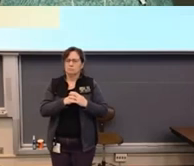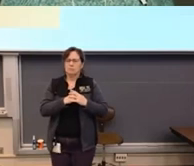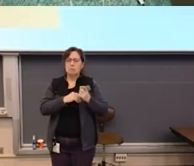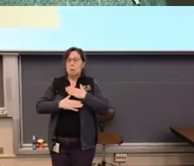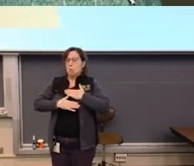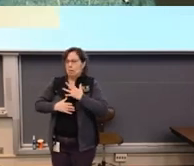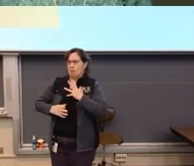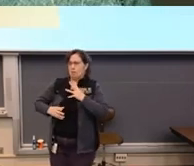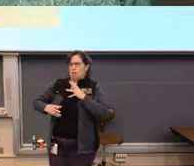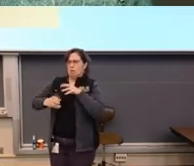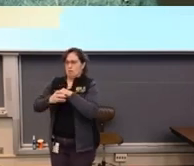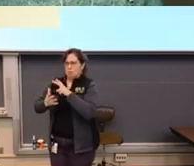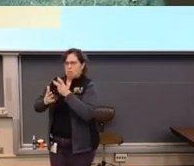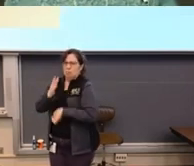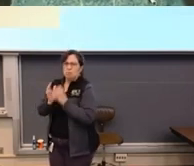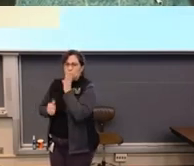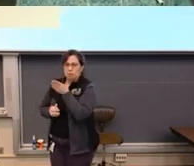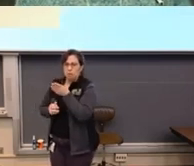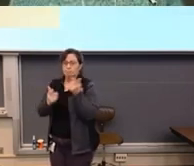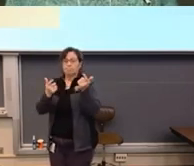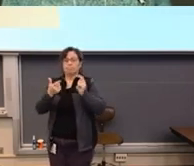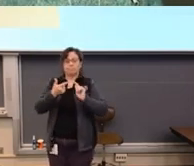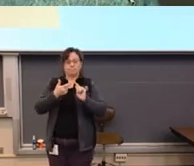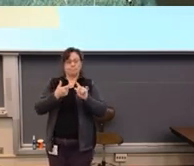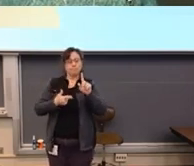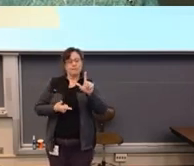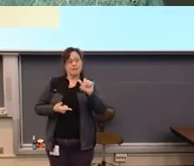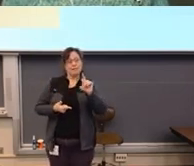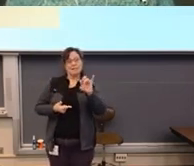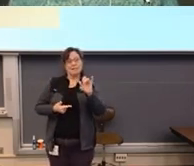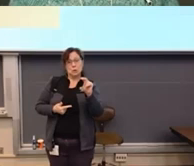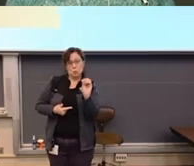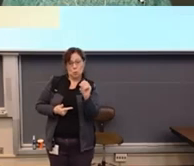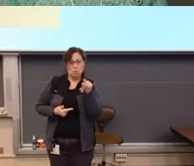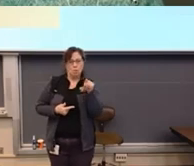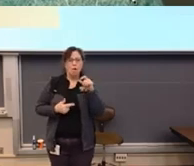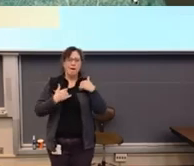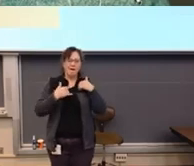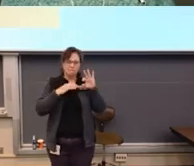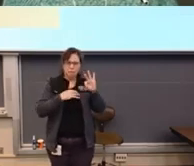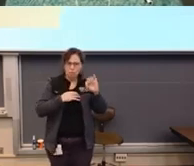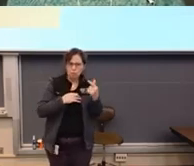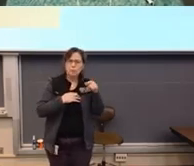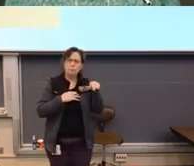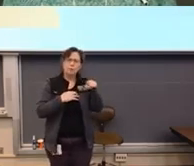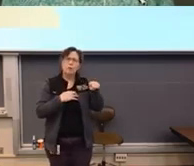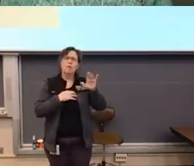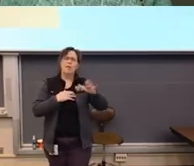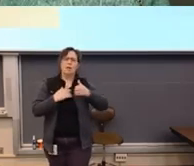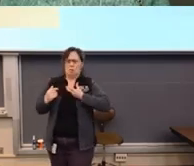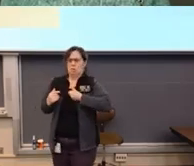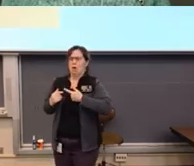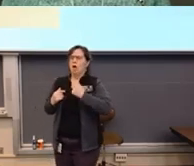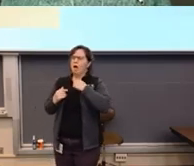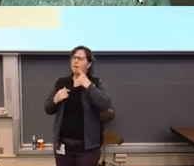to go all in. And in Latinos, there was a focus group, and they said that they thought it was really important